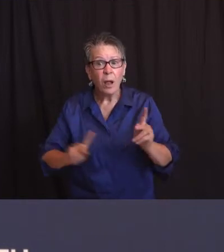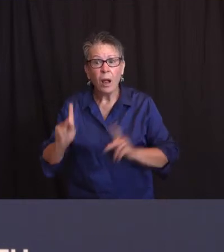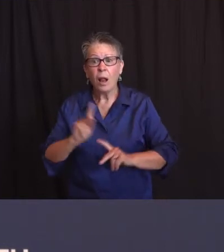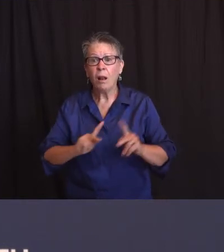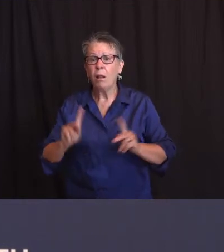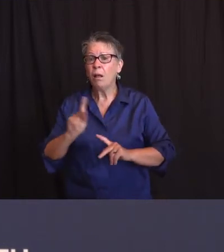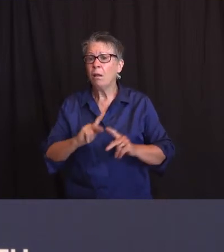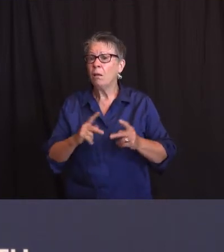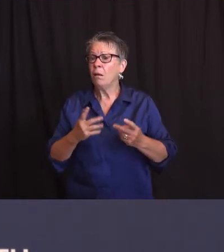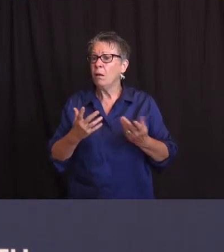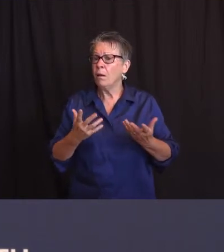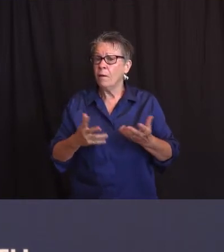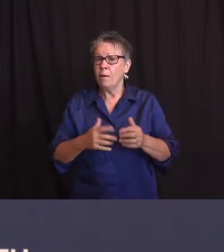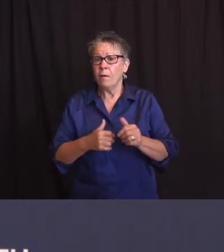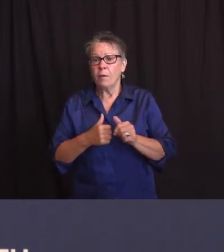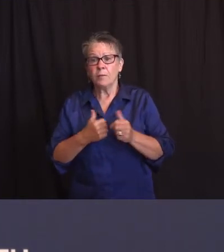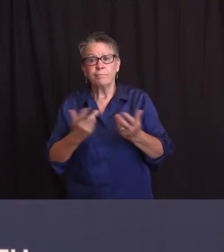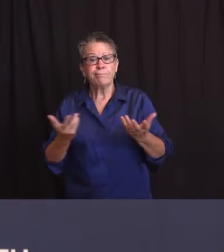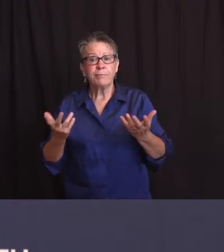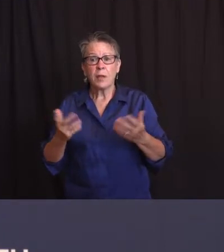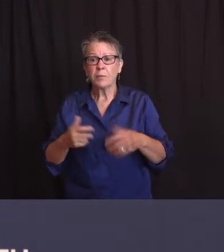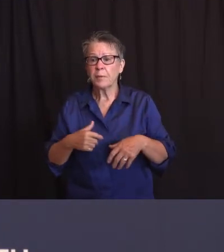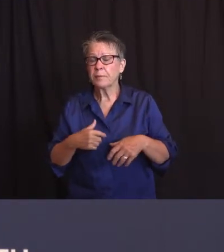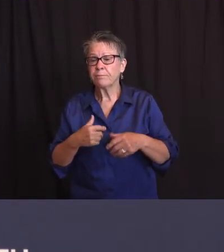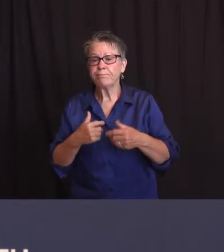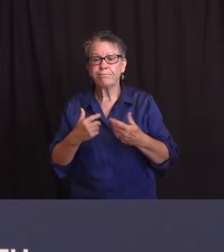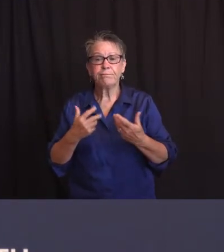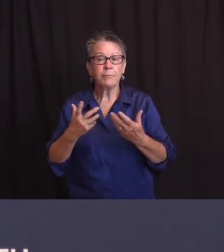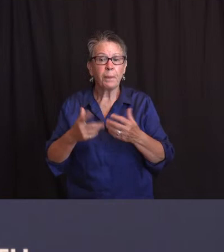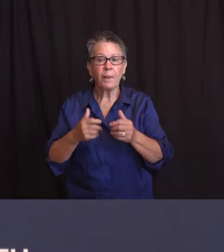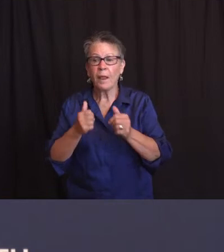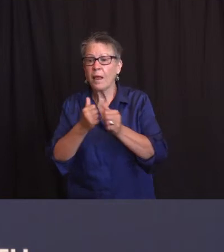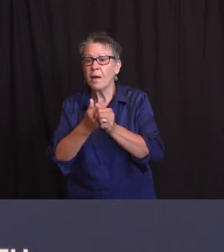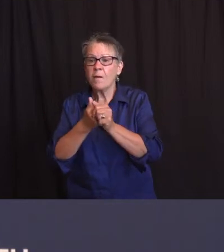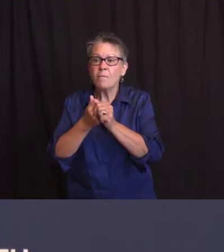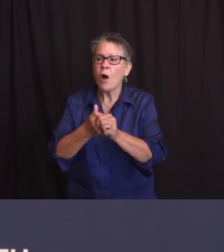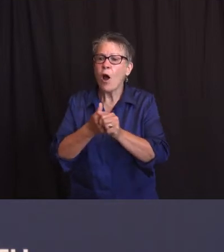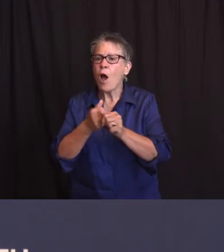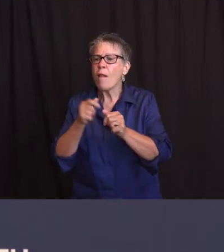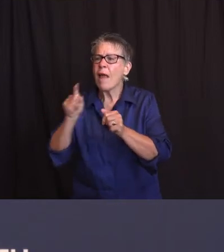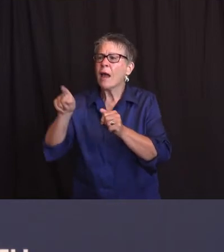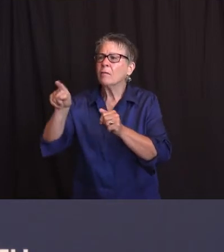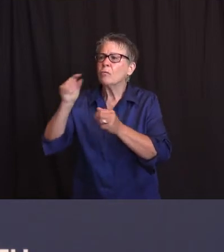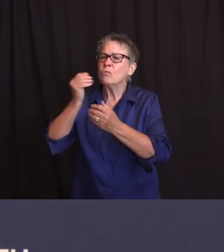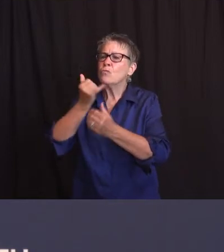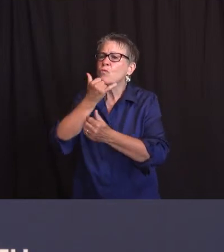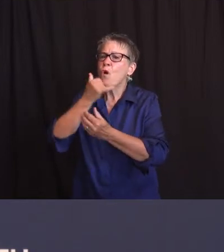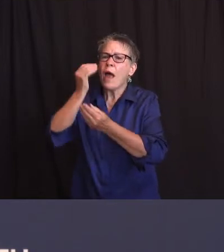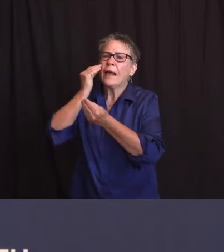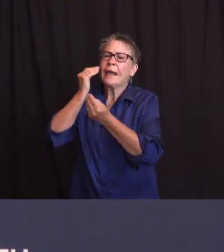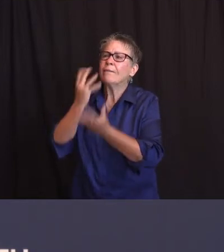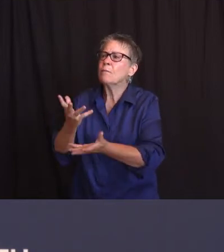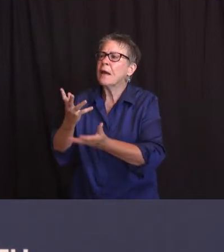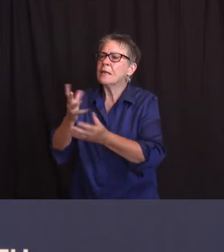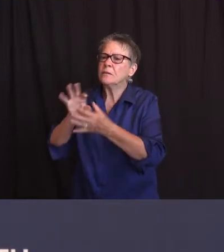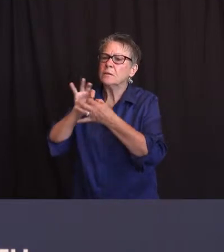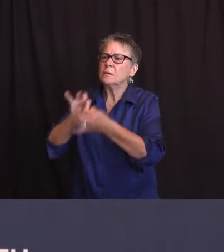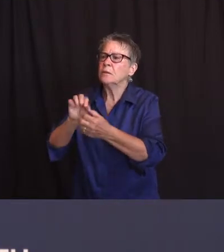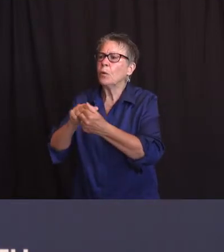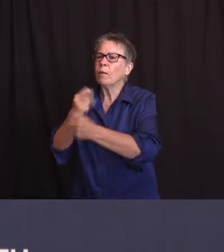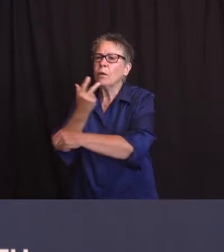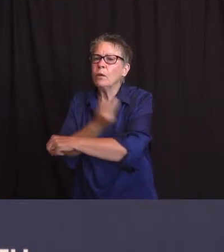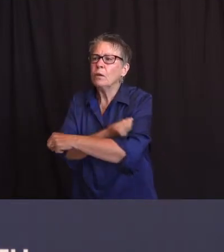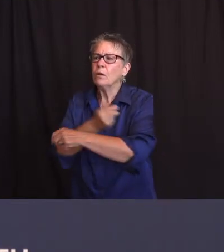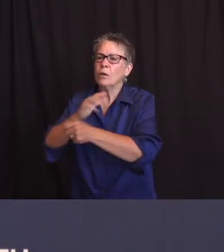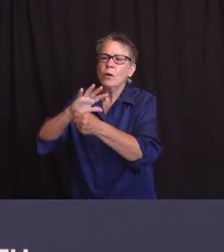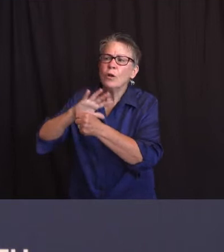media who are just wrong about this. And that's costing people's their health and